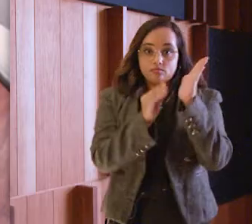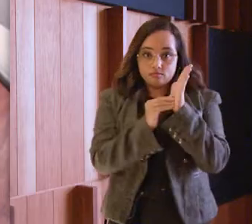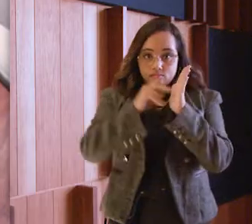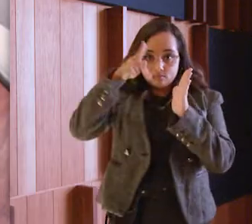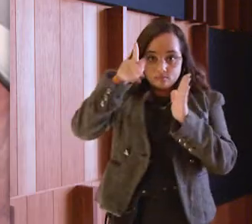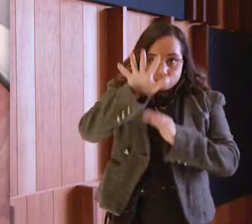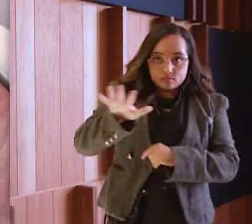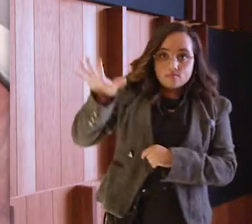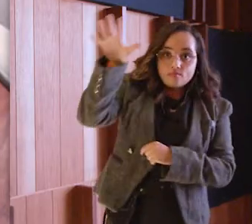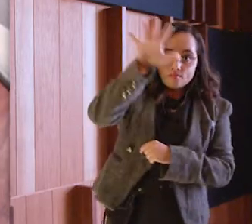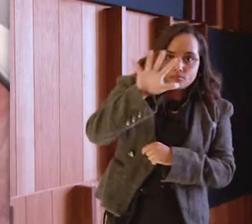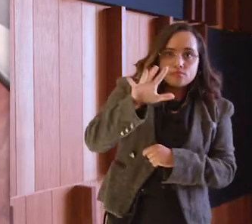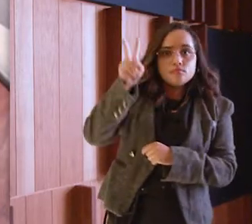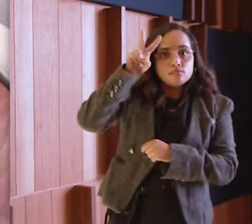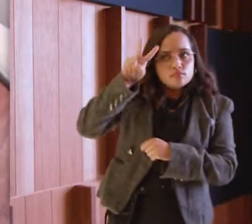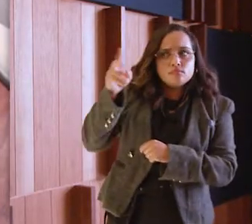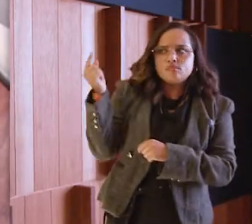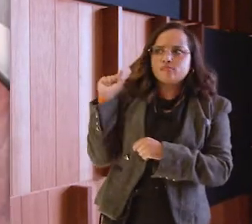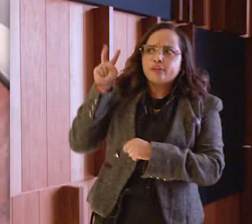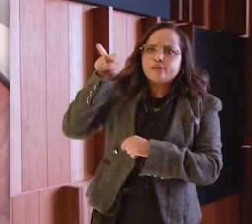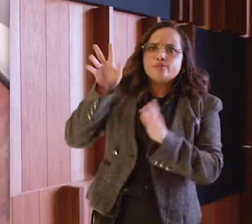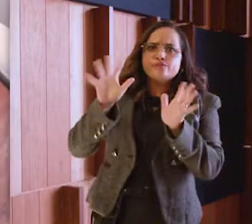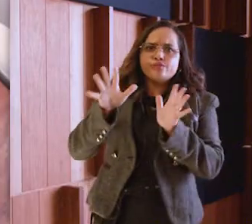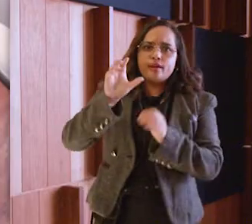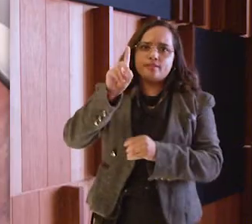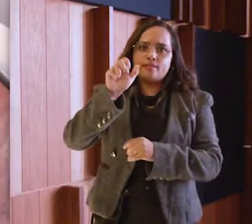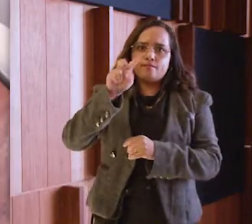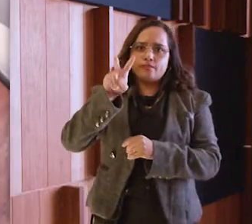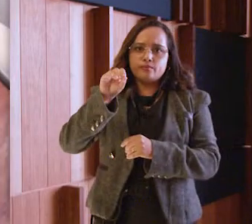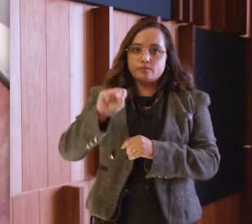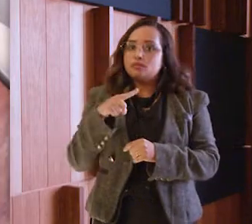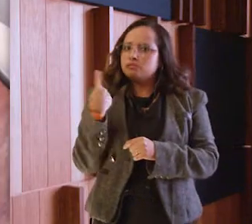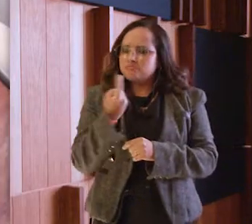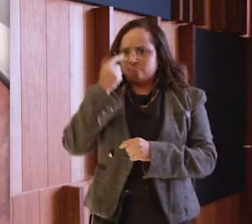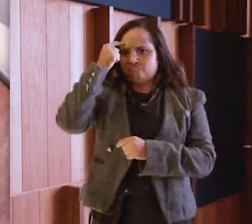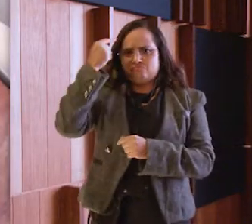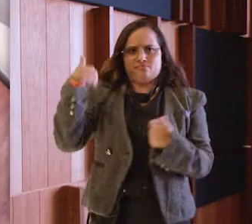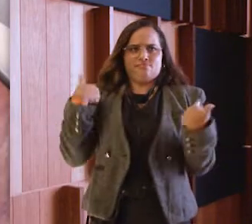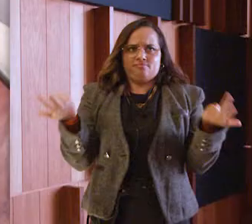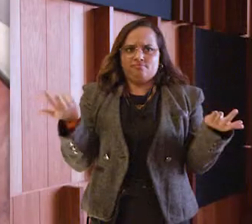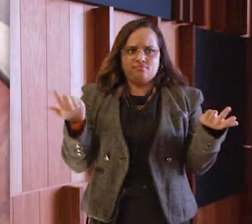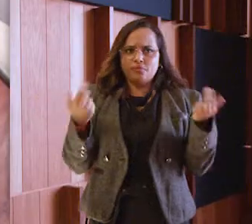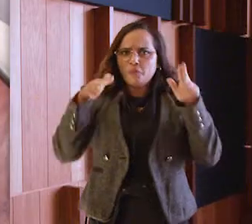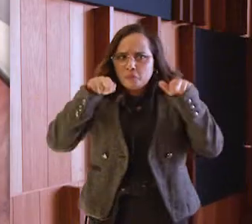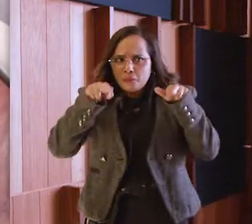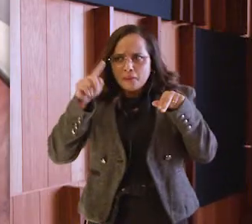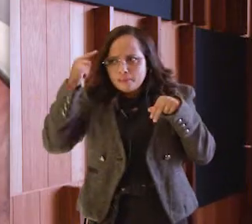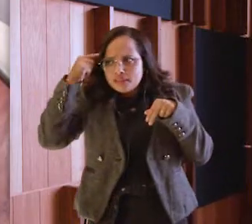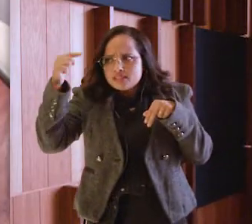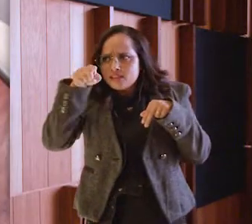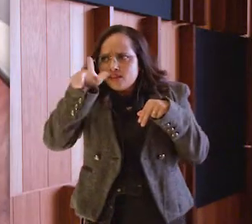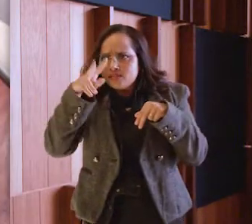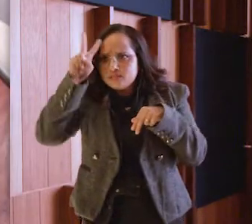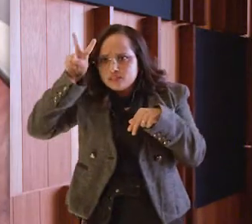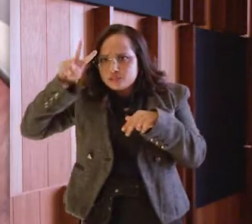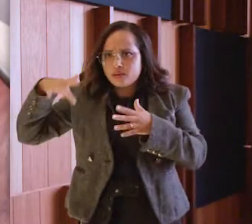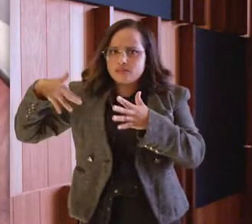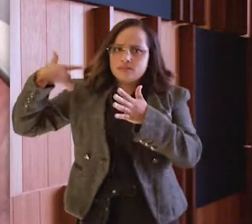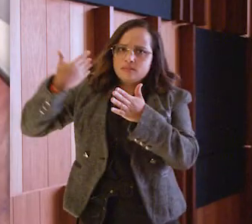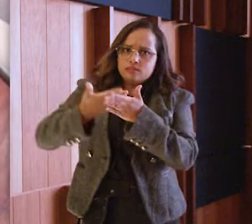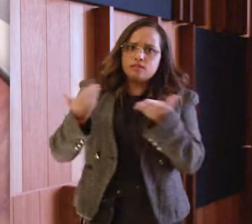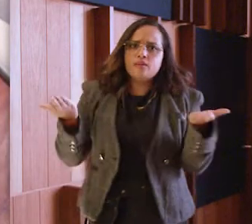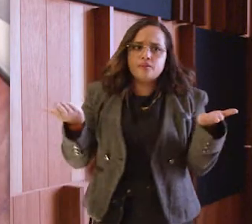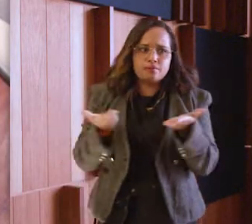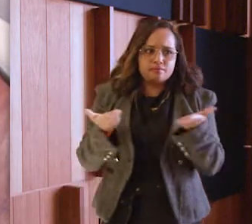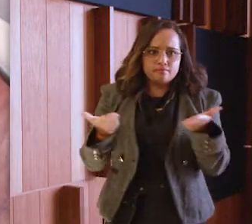never before has AI governed the agenda so much. 58% of the CEOs think that they'll be